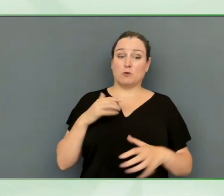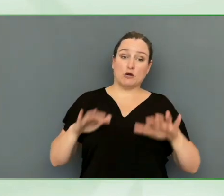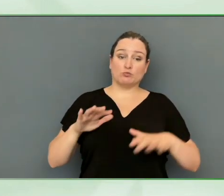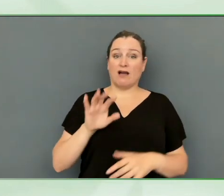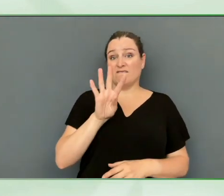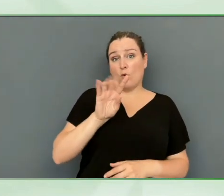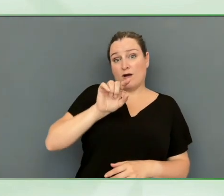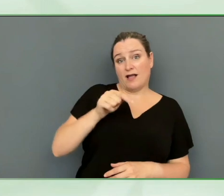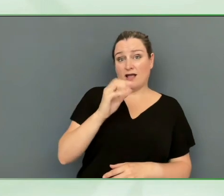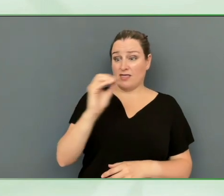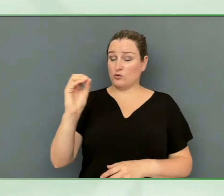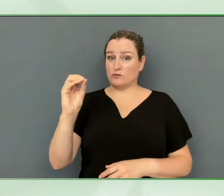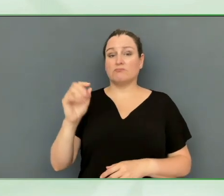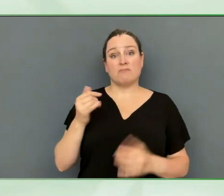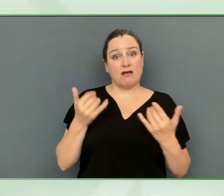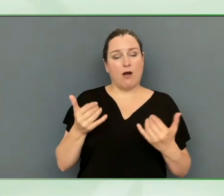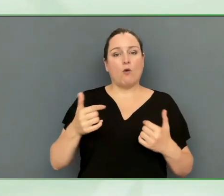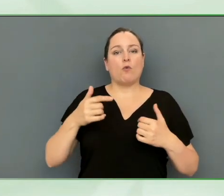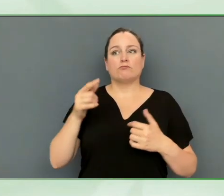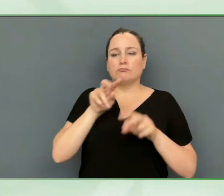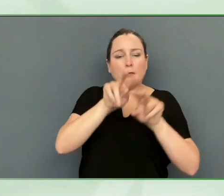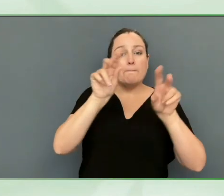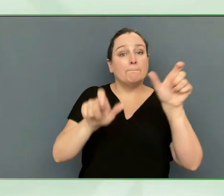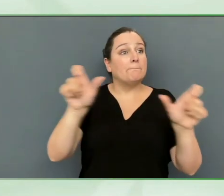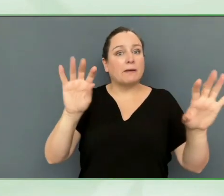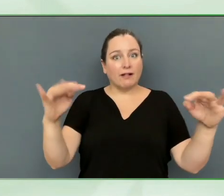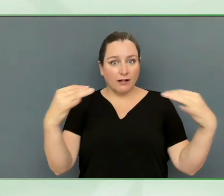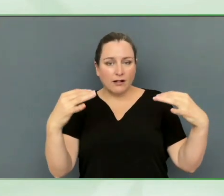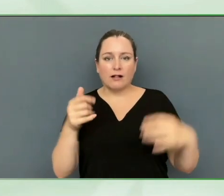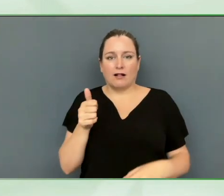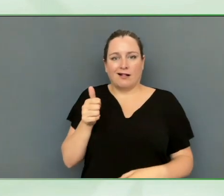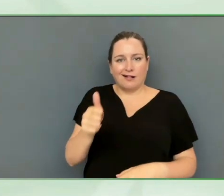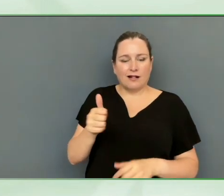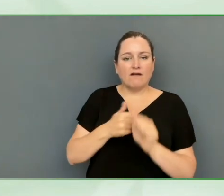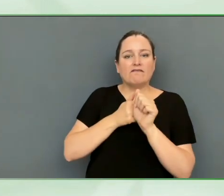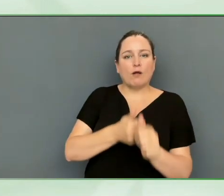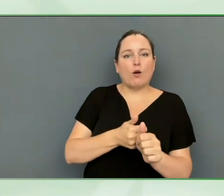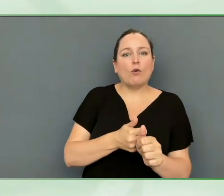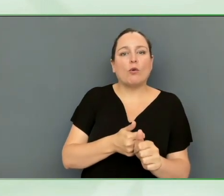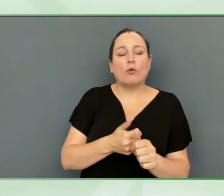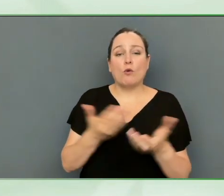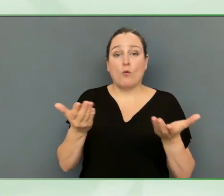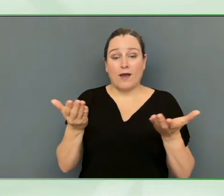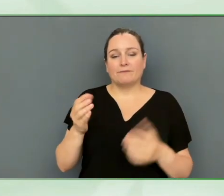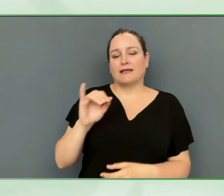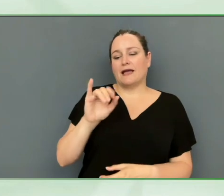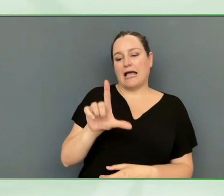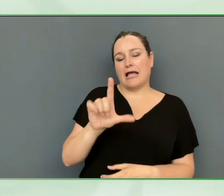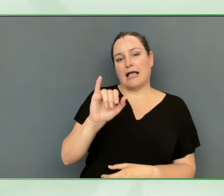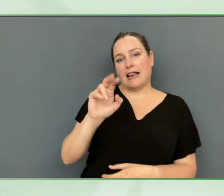And if I have one more minute to give a short example, one of the things we succeeded in